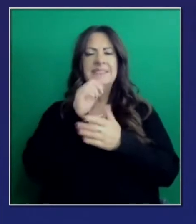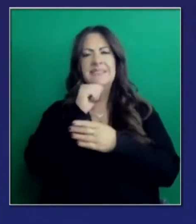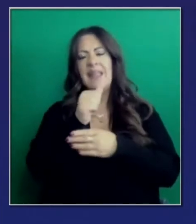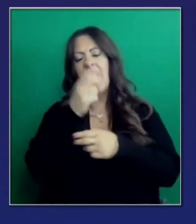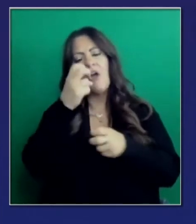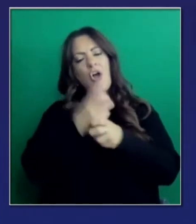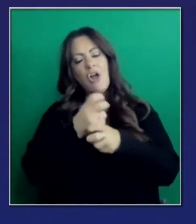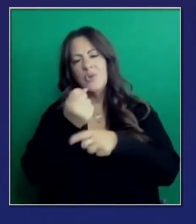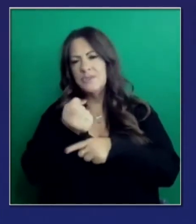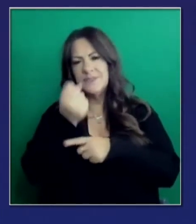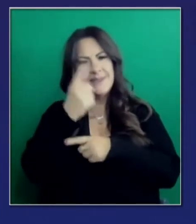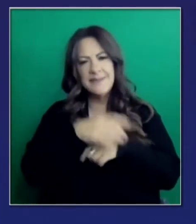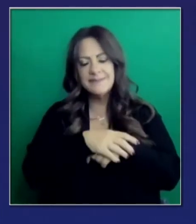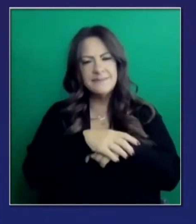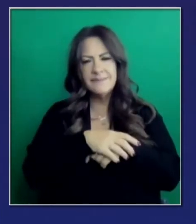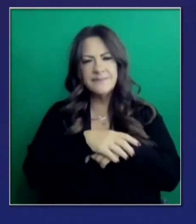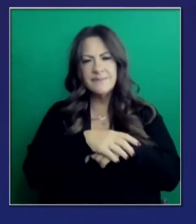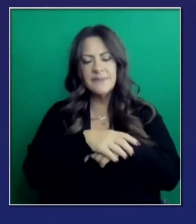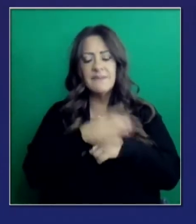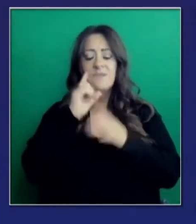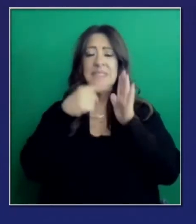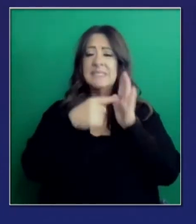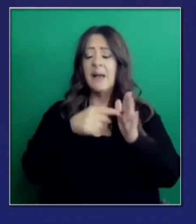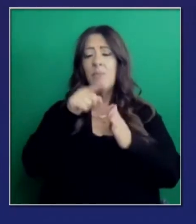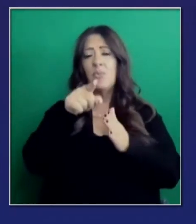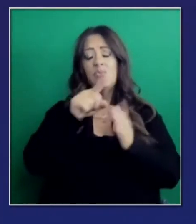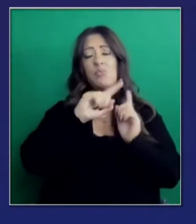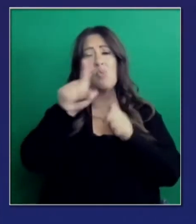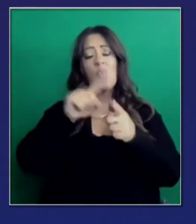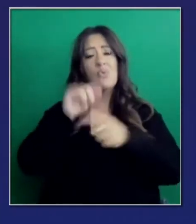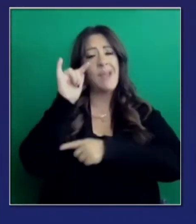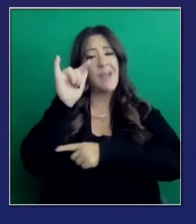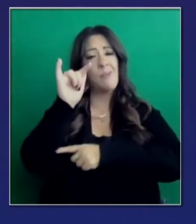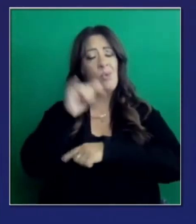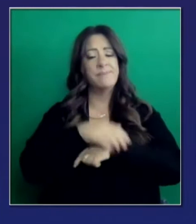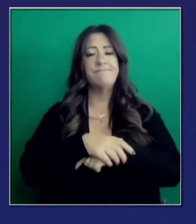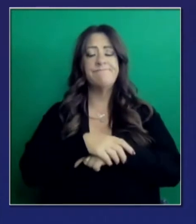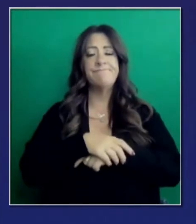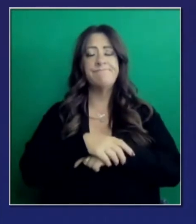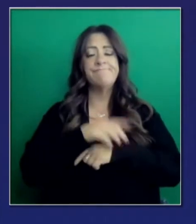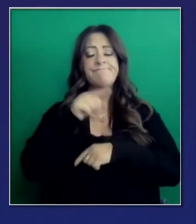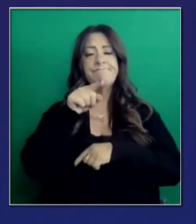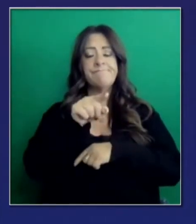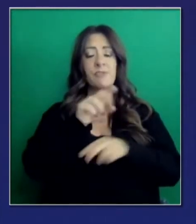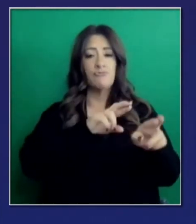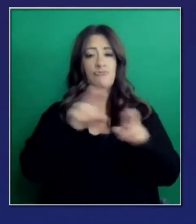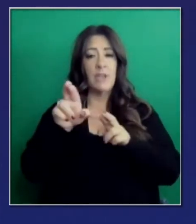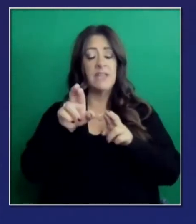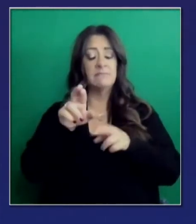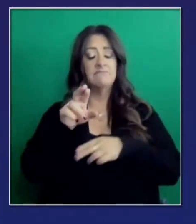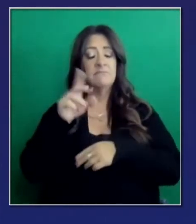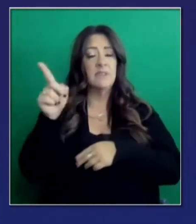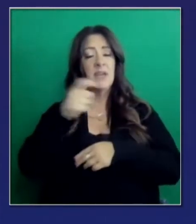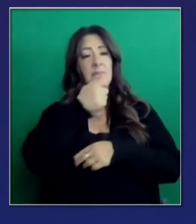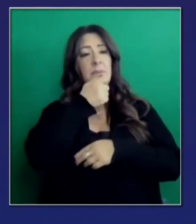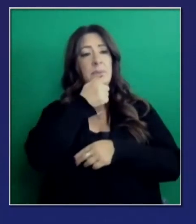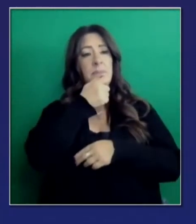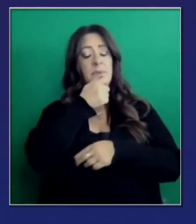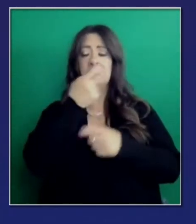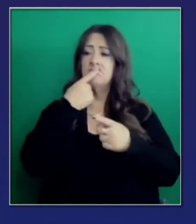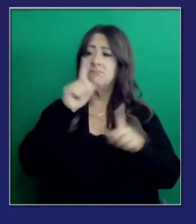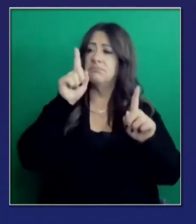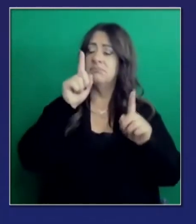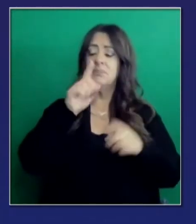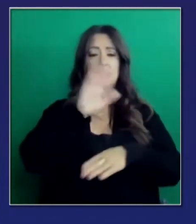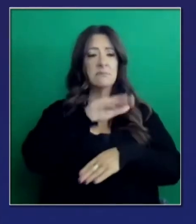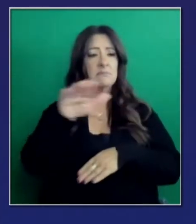been to an airport and you're about to board on an airline. They say, well, ladies and gentlemen, all first-class passengers. Well, they don't wait for every